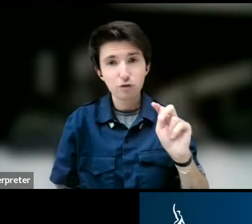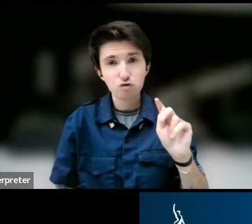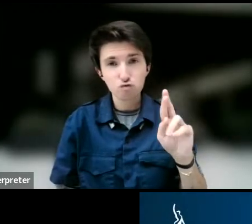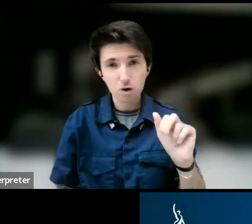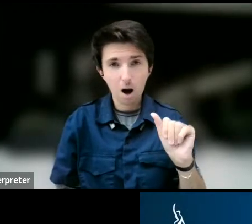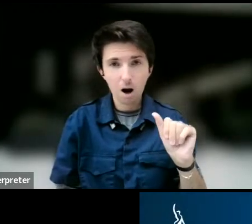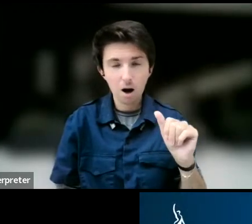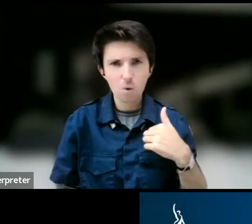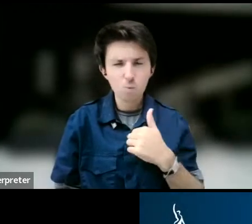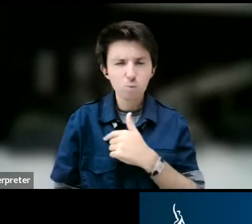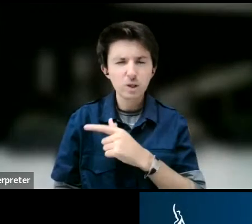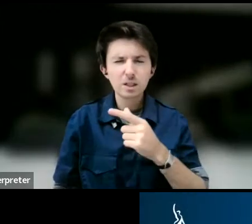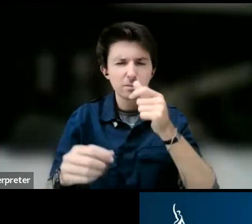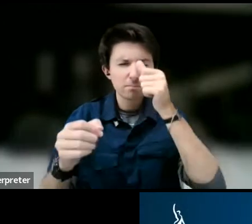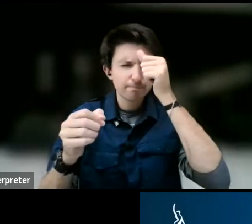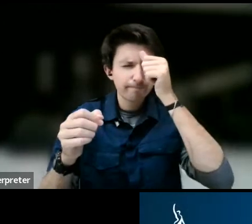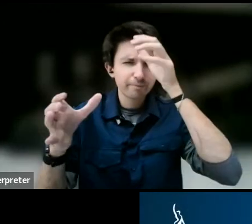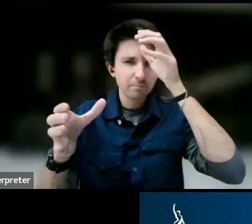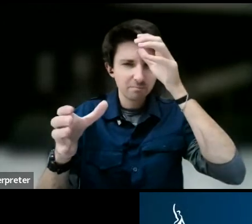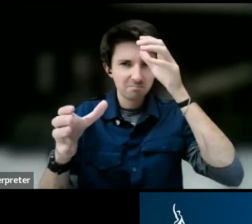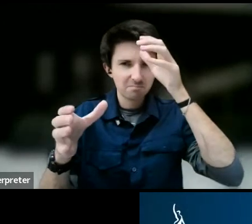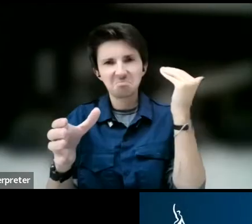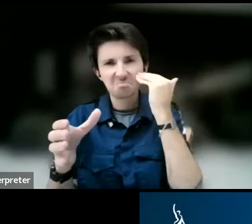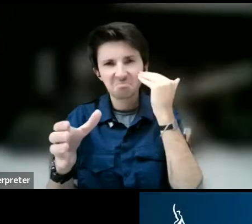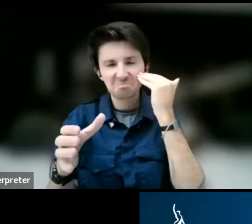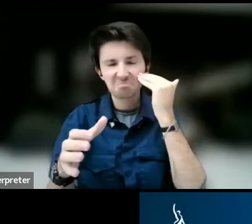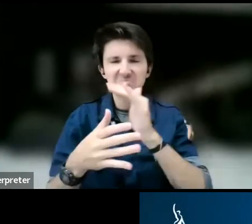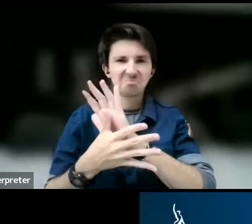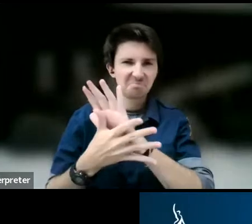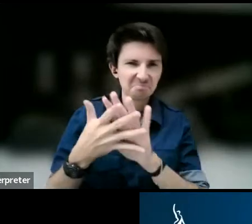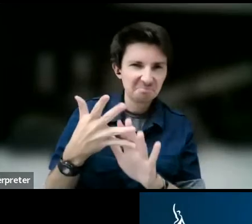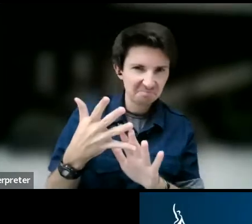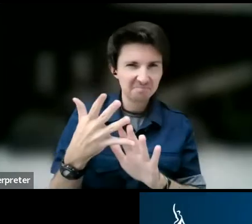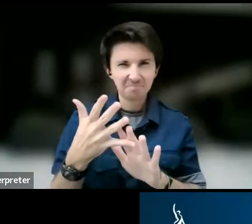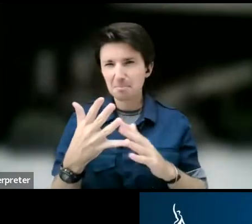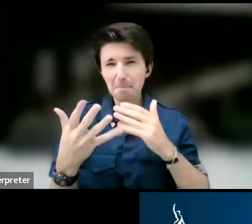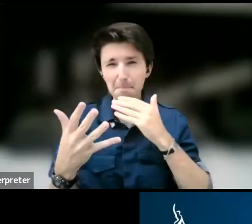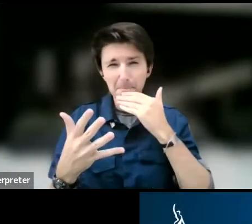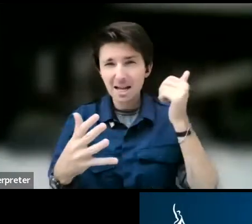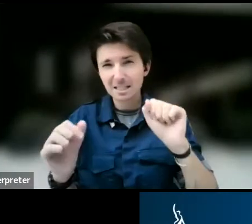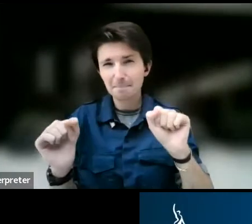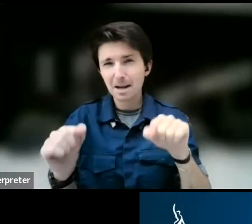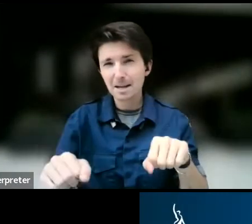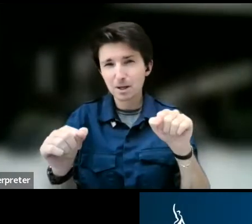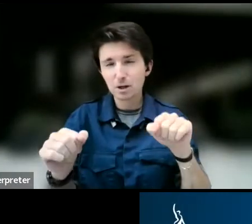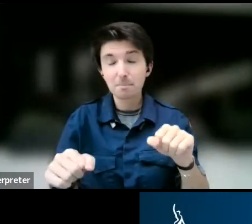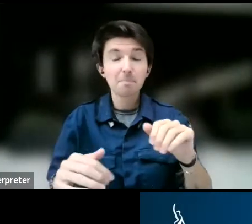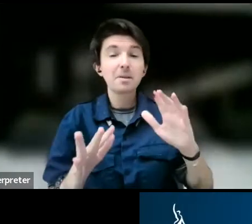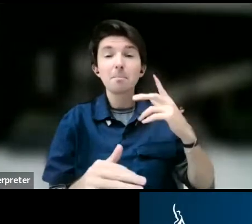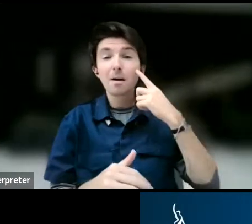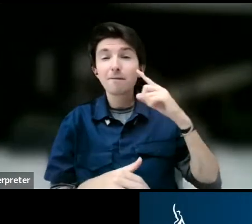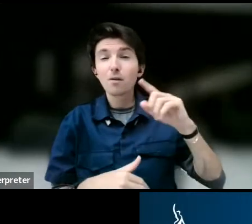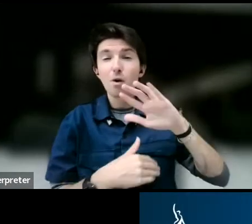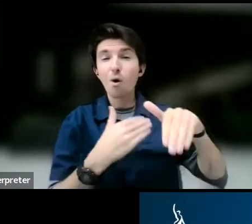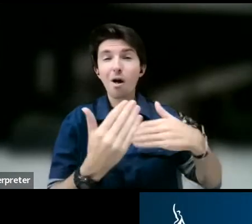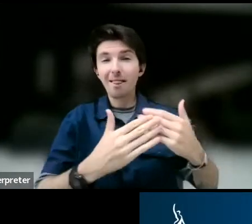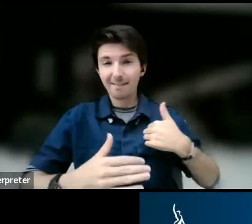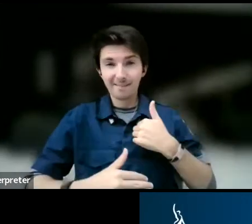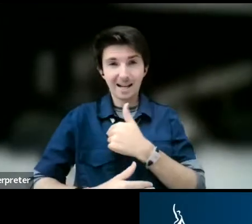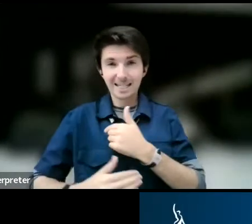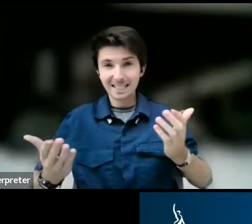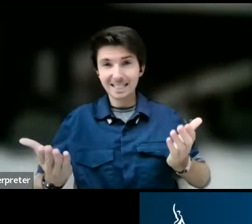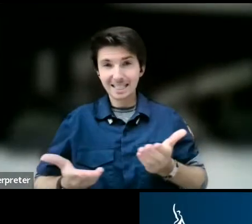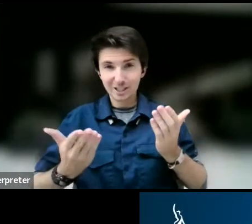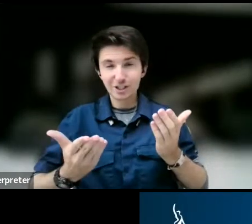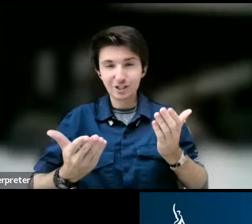as possible. On behalf of the whole team here at SAG-AFTRA, would like to thank you for watching, and a special thanks to our